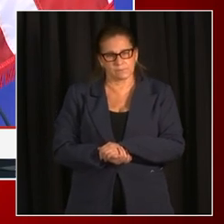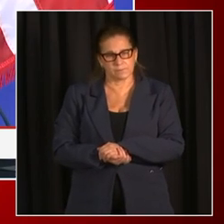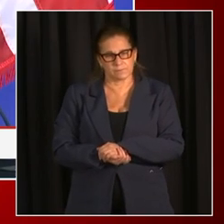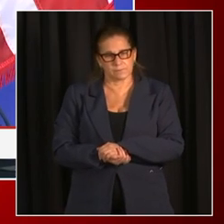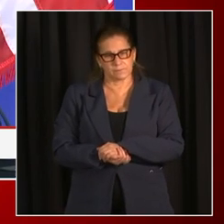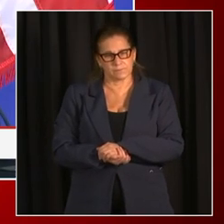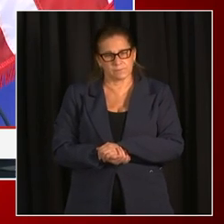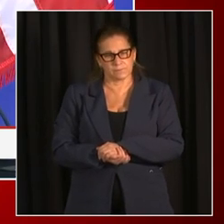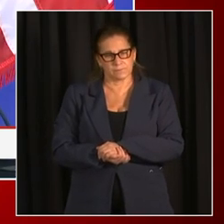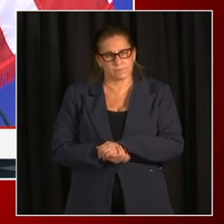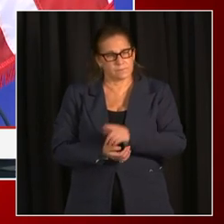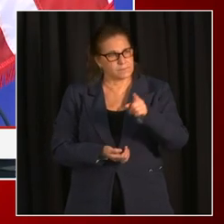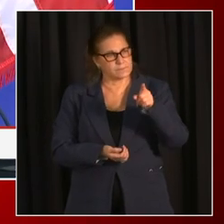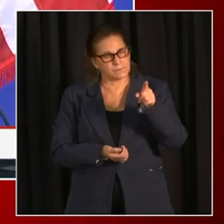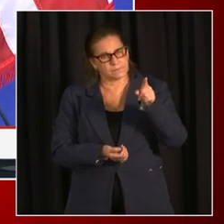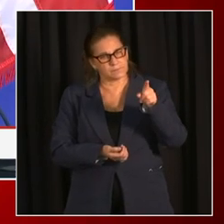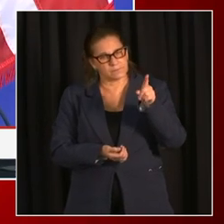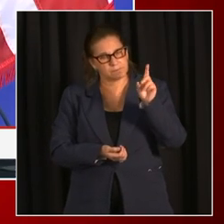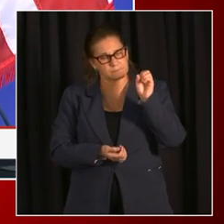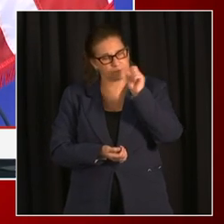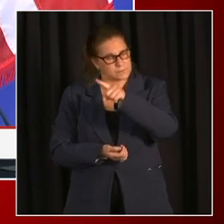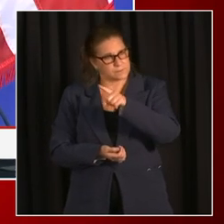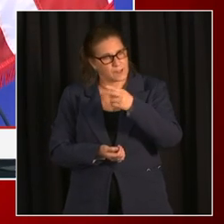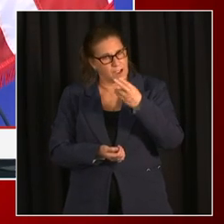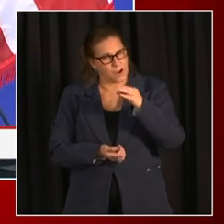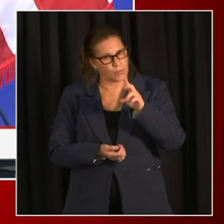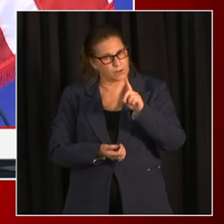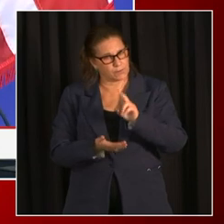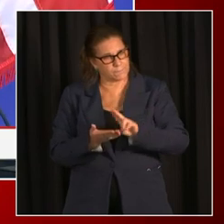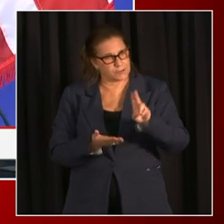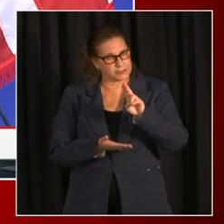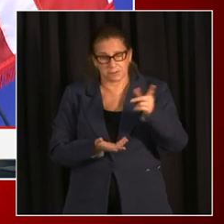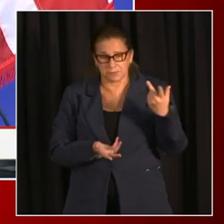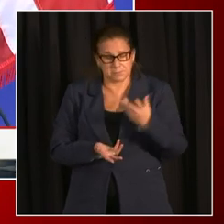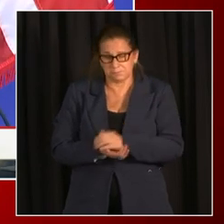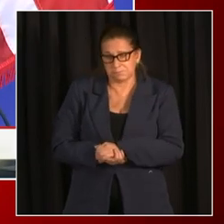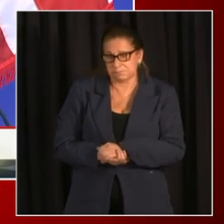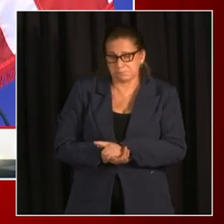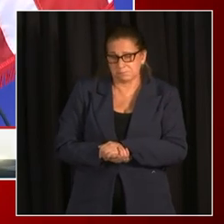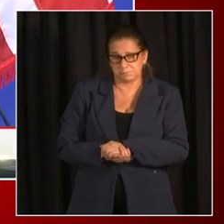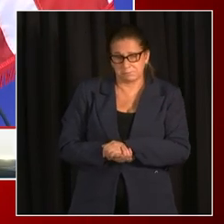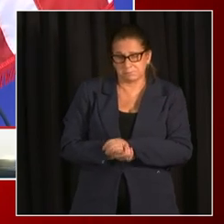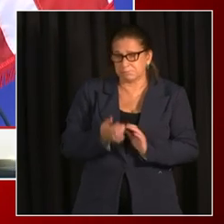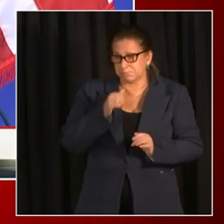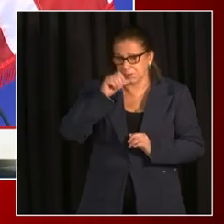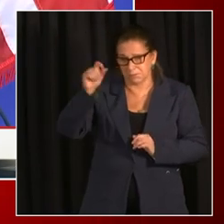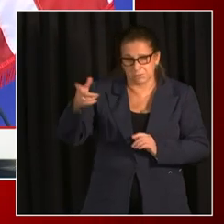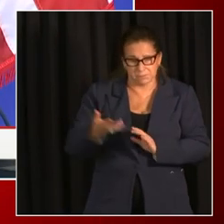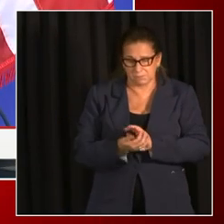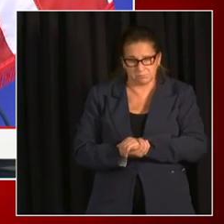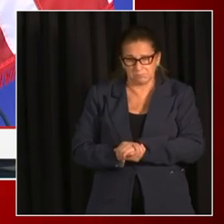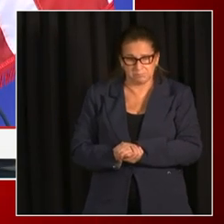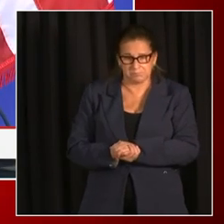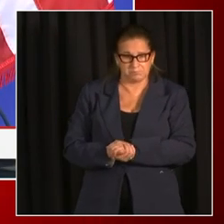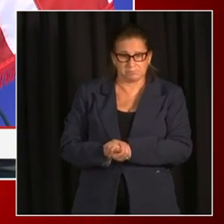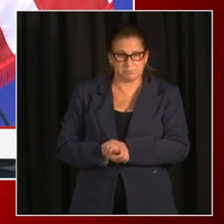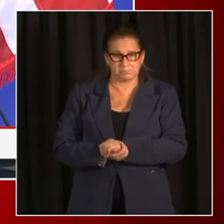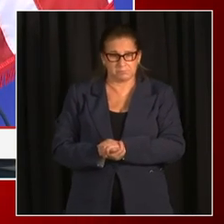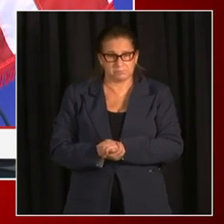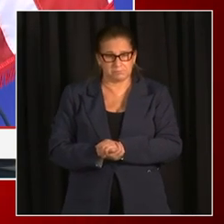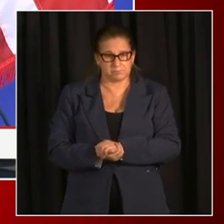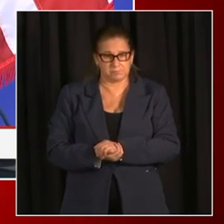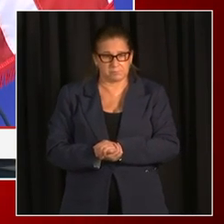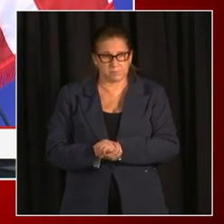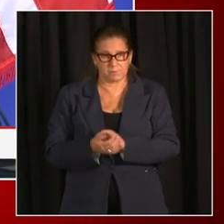job? As I mentioned, we want to be